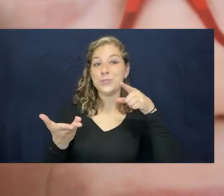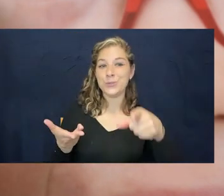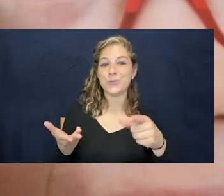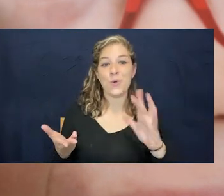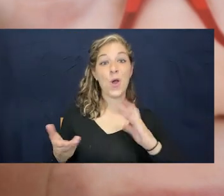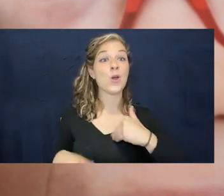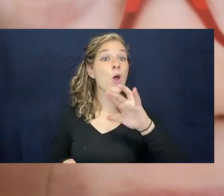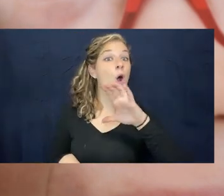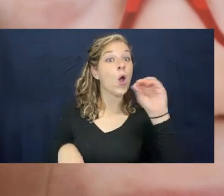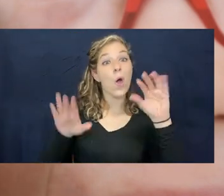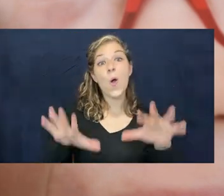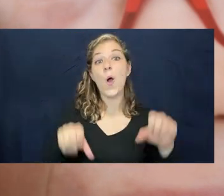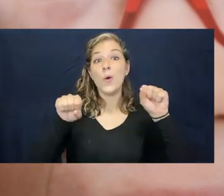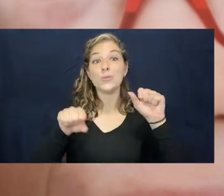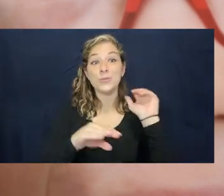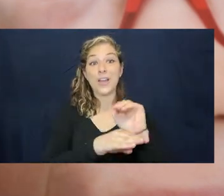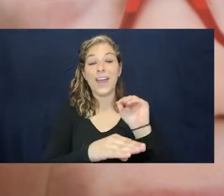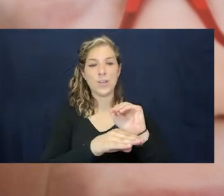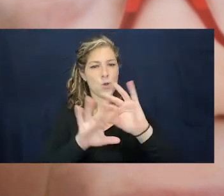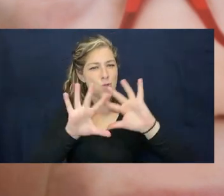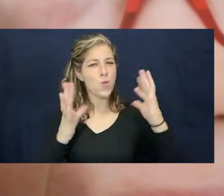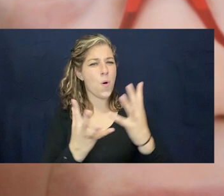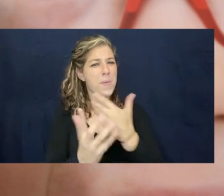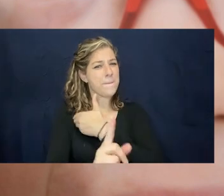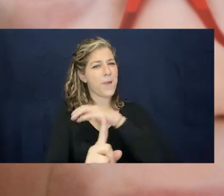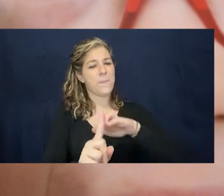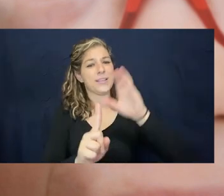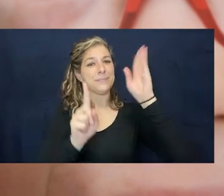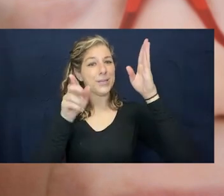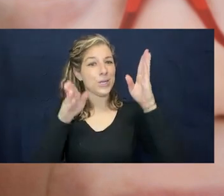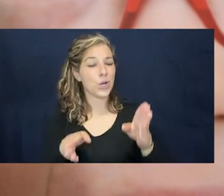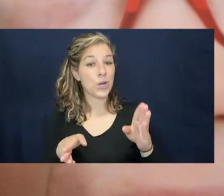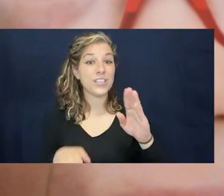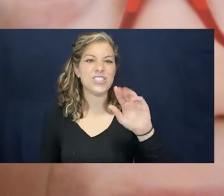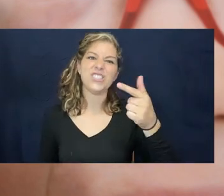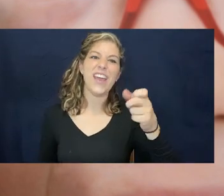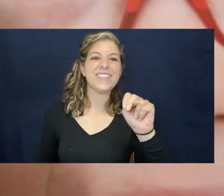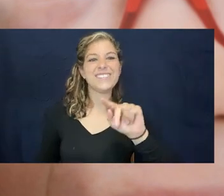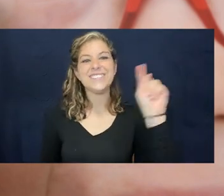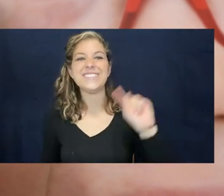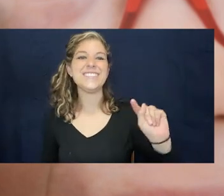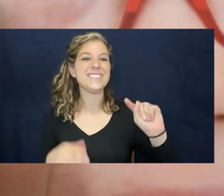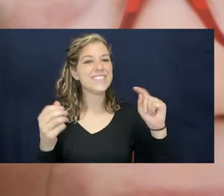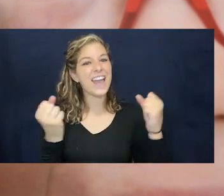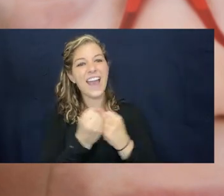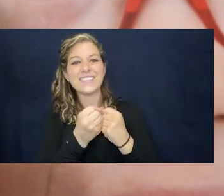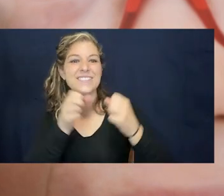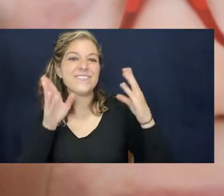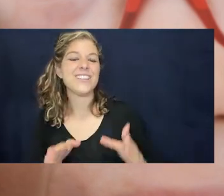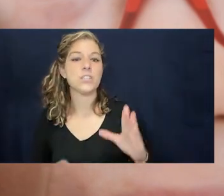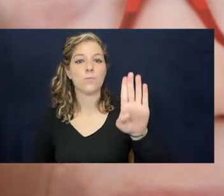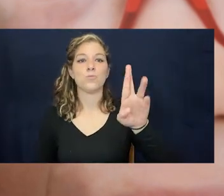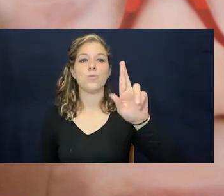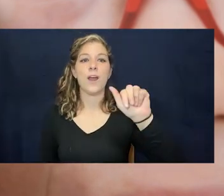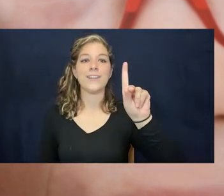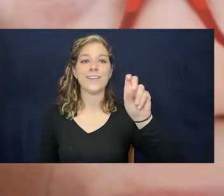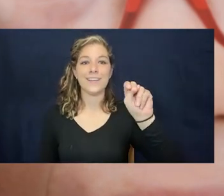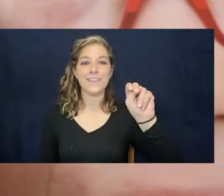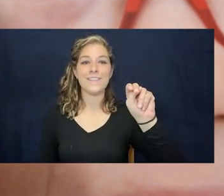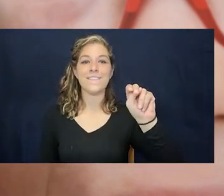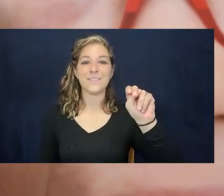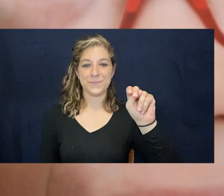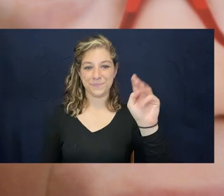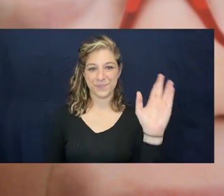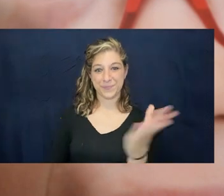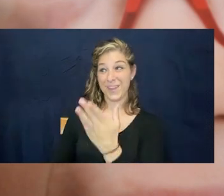can. And speaking of being part of this, I want to introduce you to our co-host this evening, global empowerment speaker, Gen